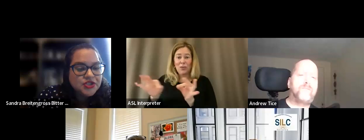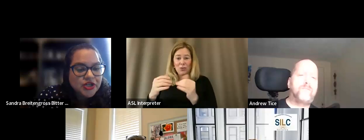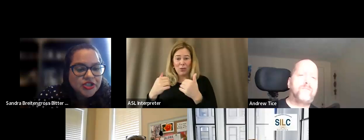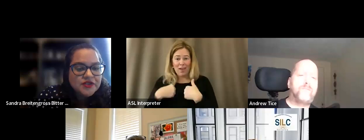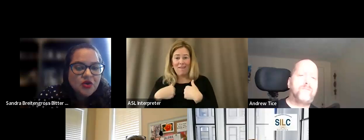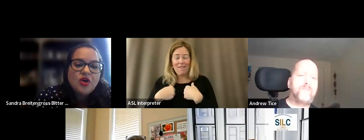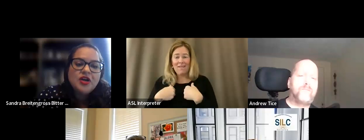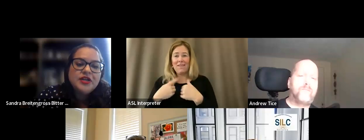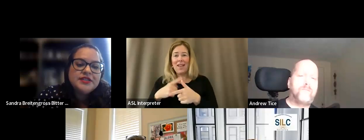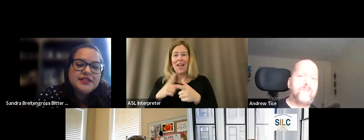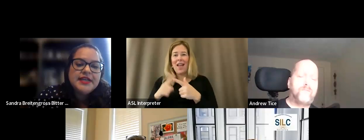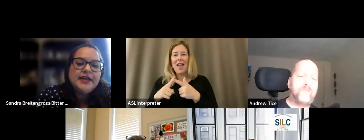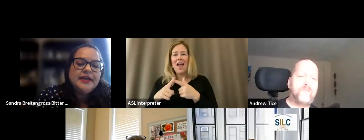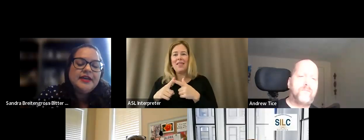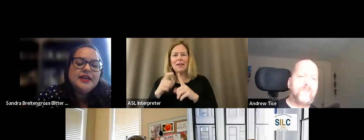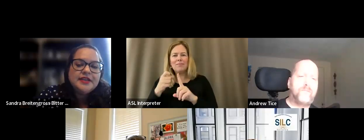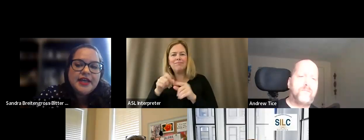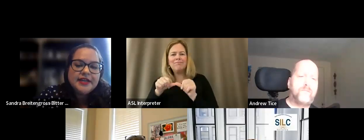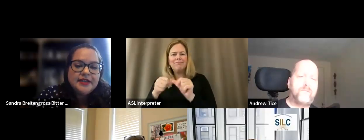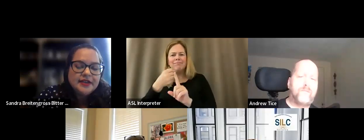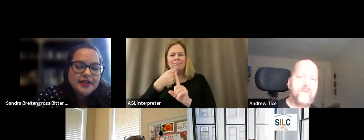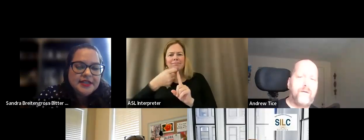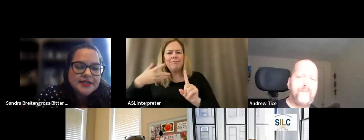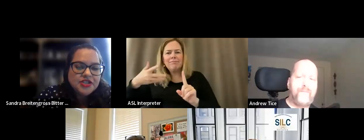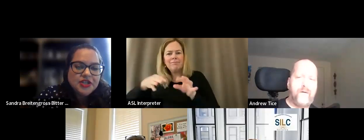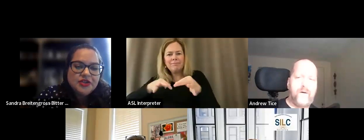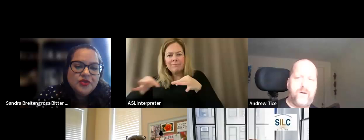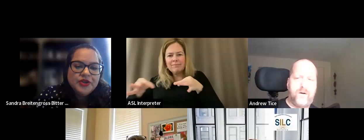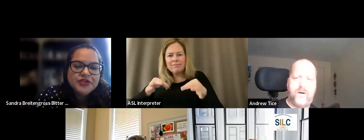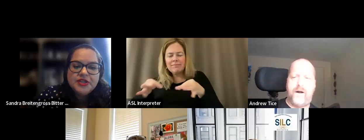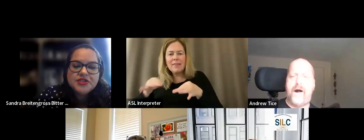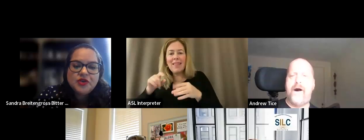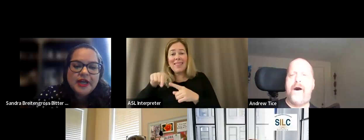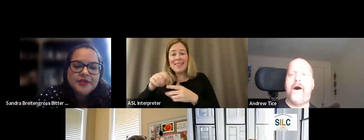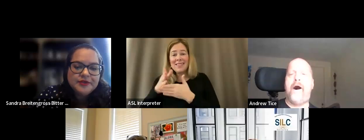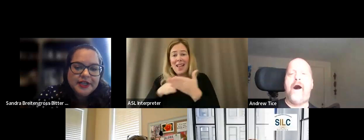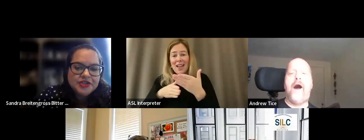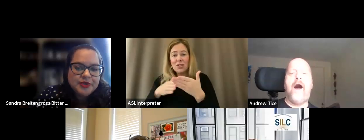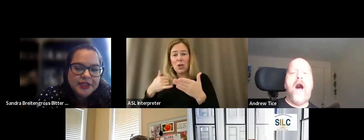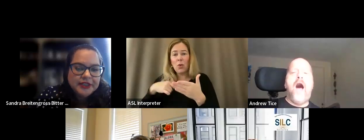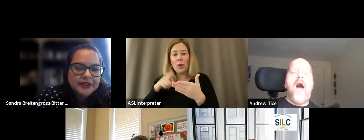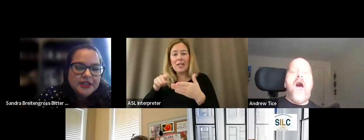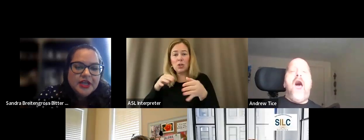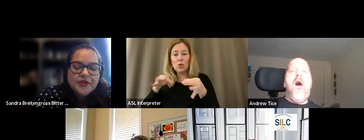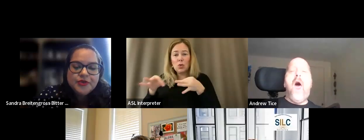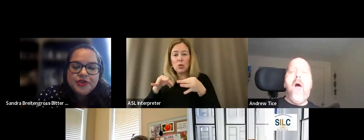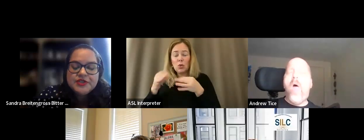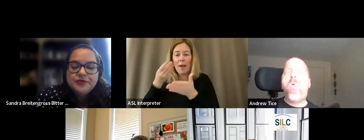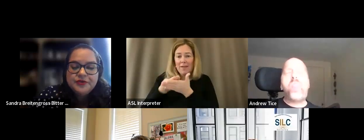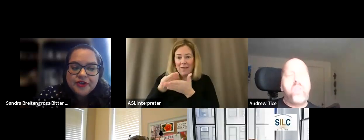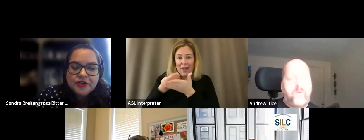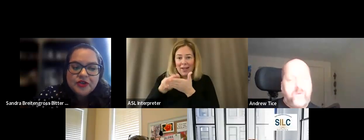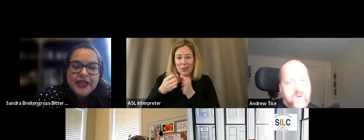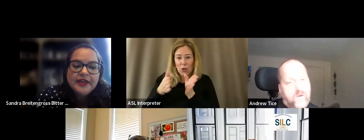the instructions go on to say that in this section, we are to describe the financial plan for the